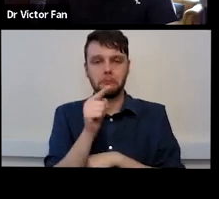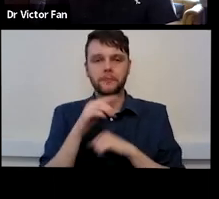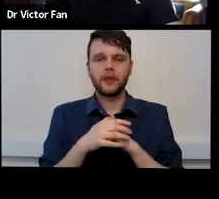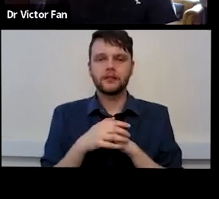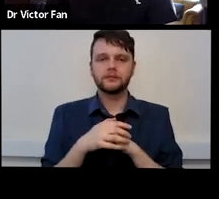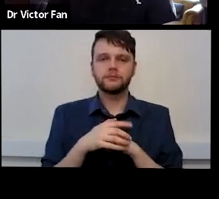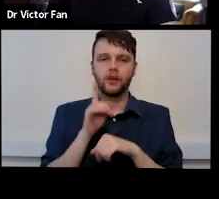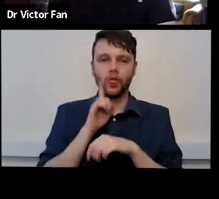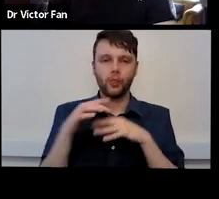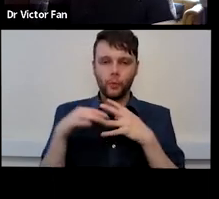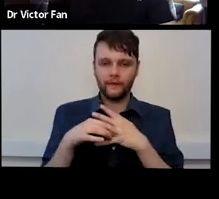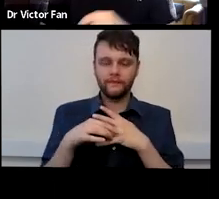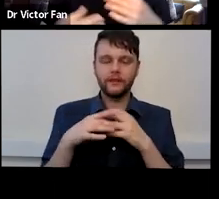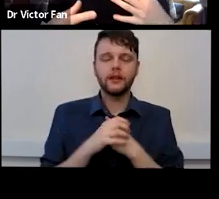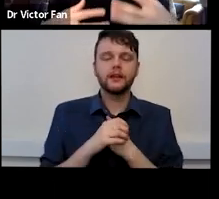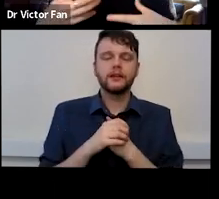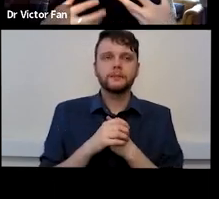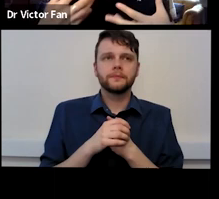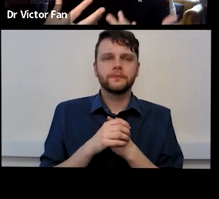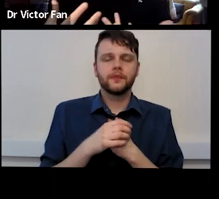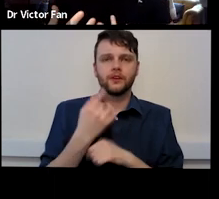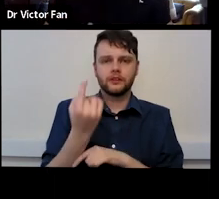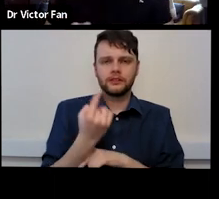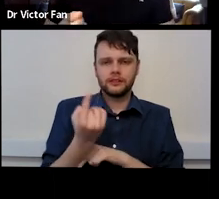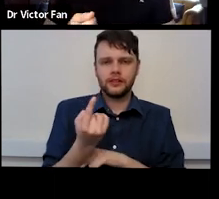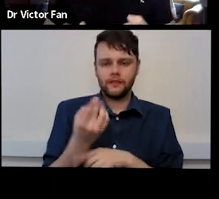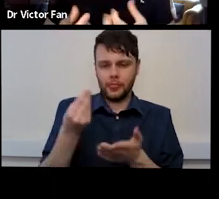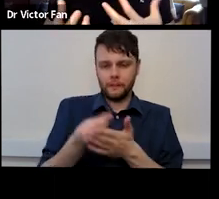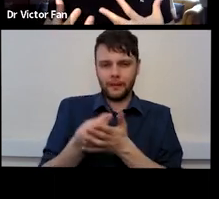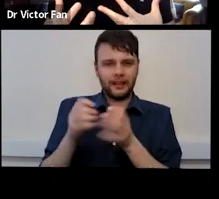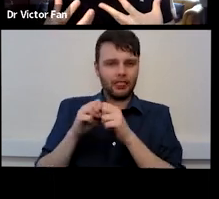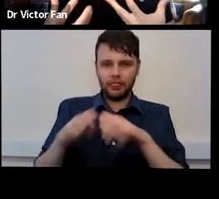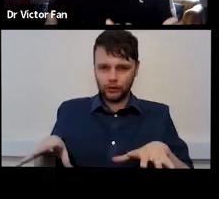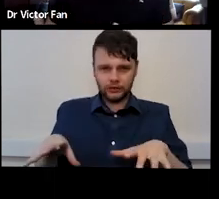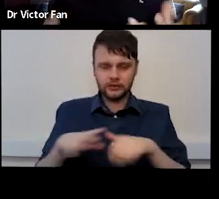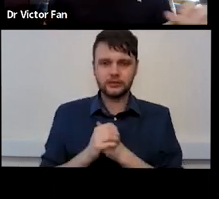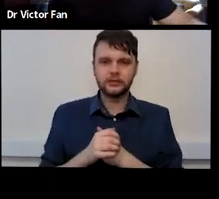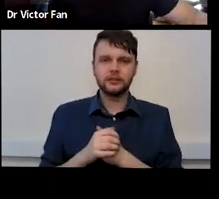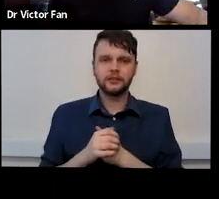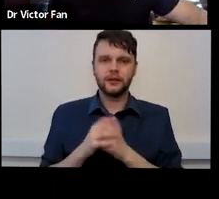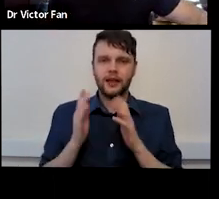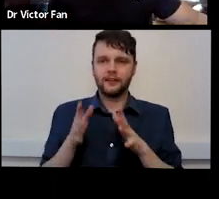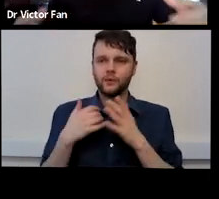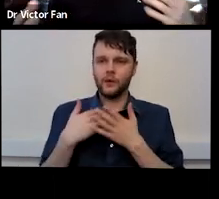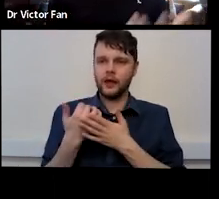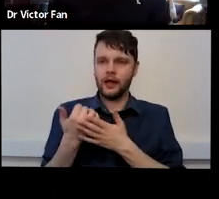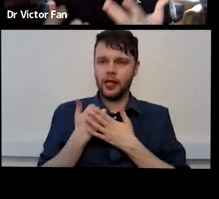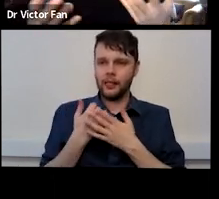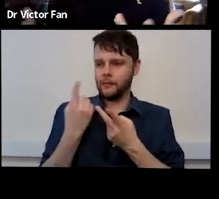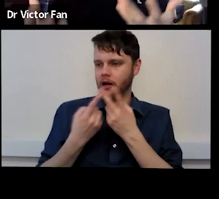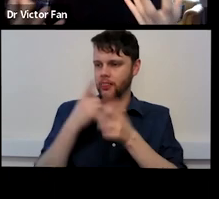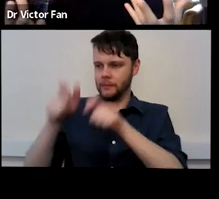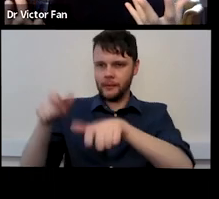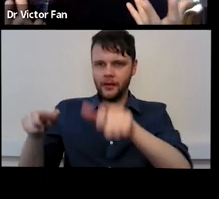wife in the film, she loses all the money, so she helps other villages